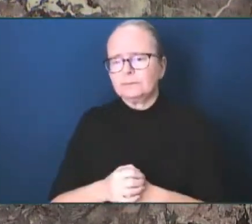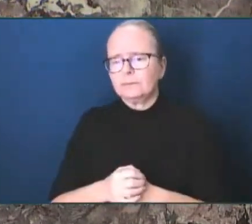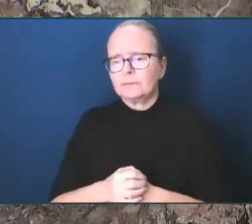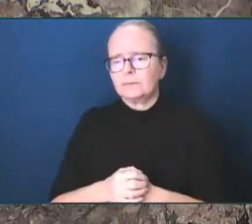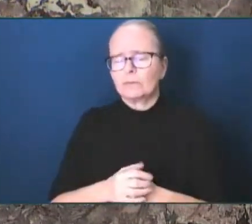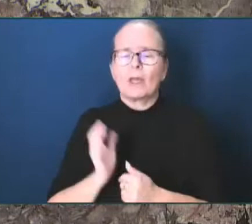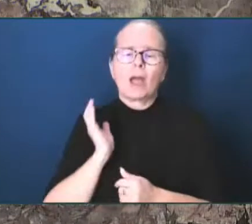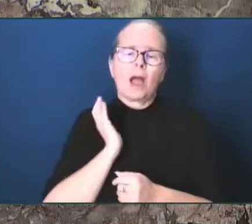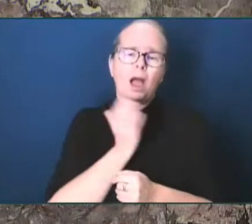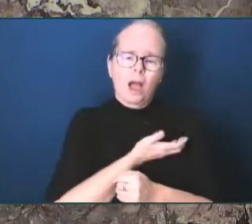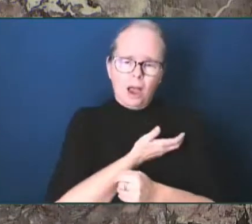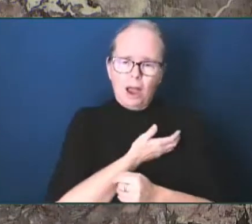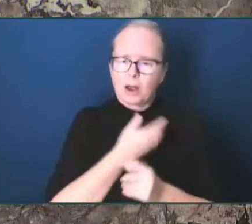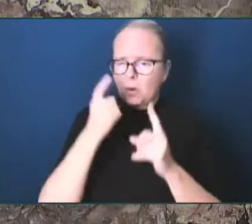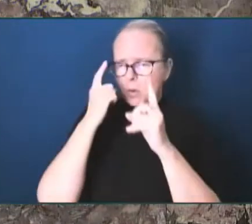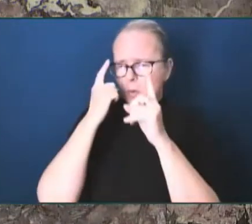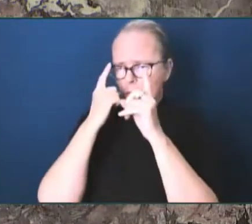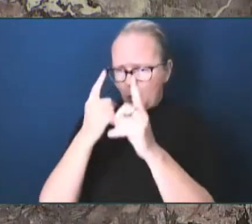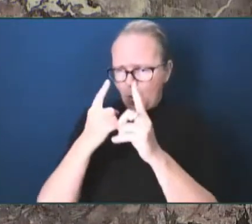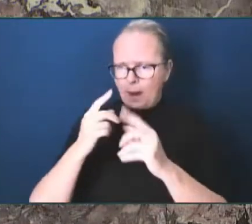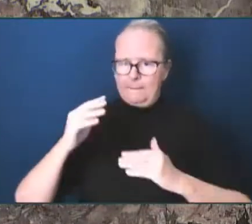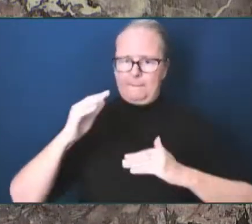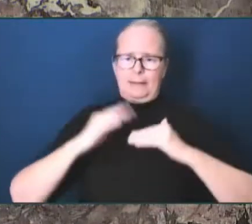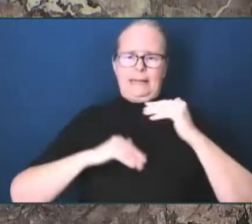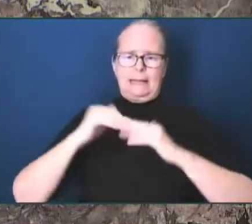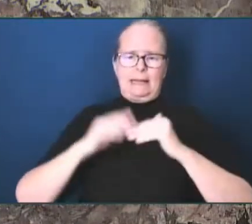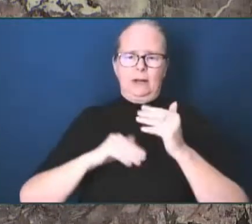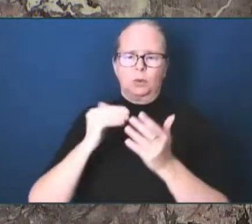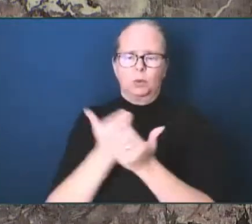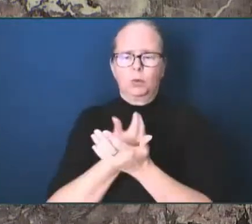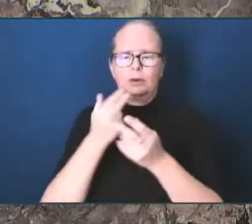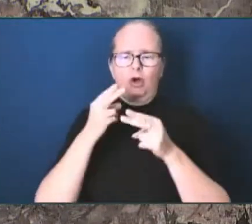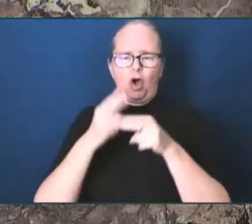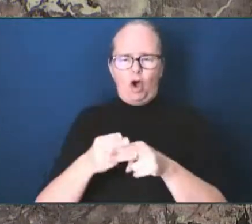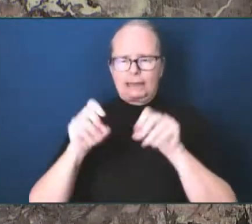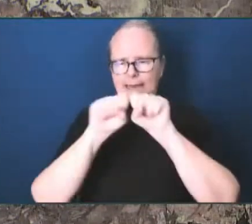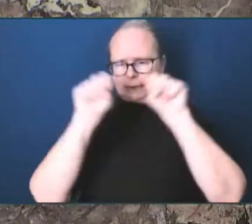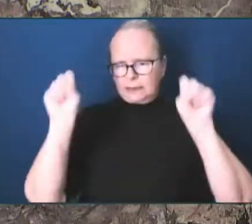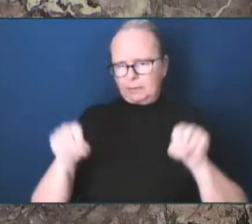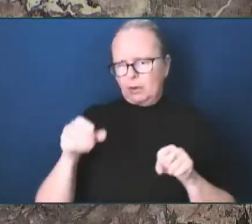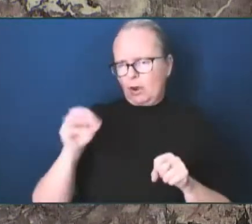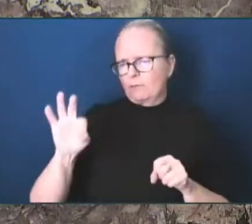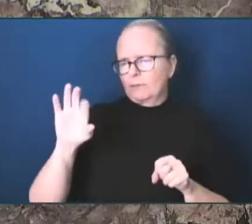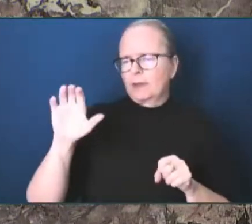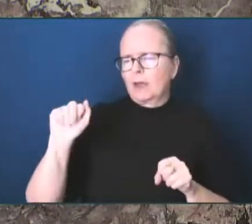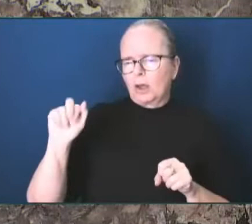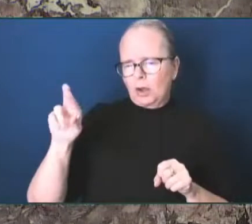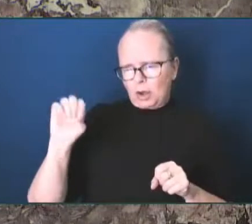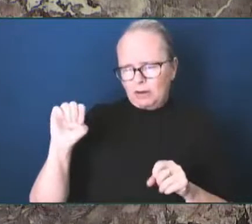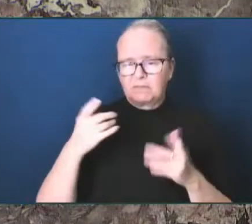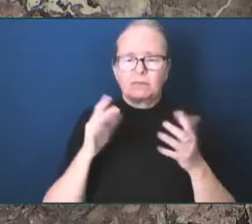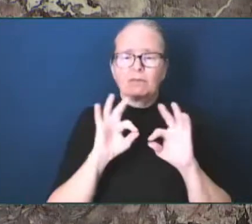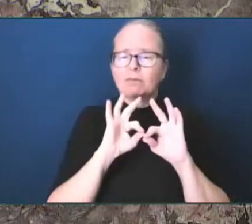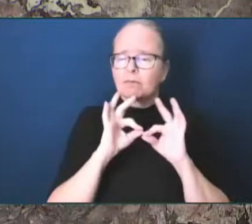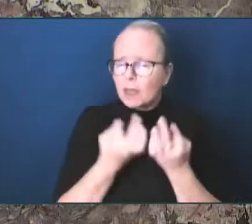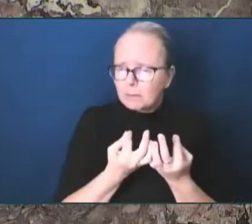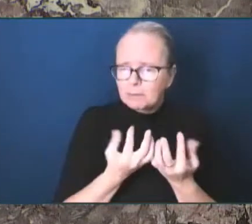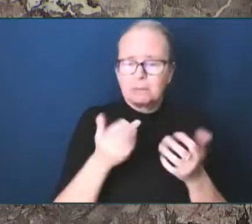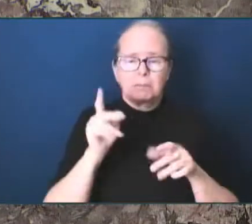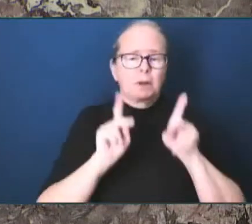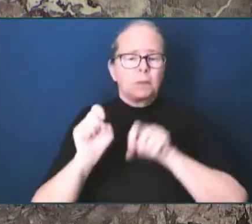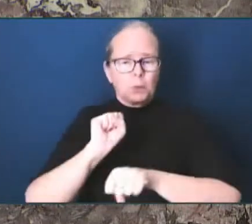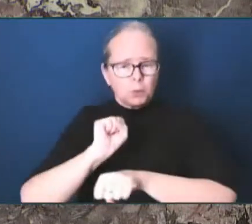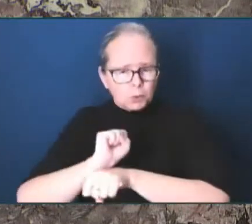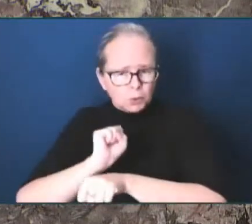what I hear families and people on the front line call for. They say it's decades overdue. And while we are fighting 2 public